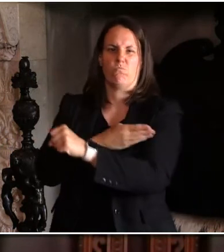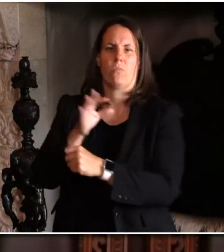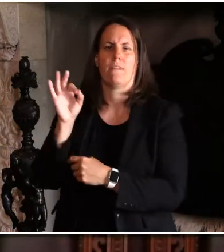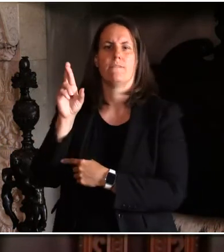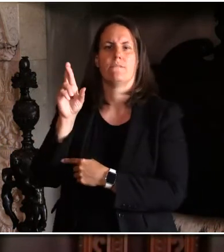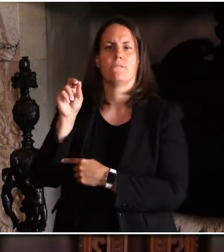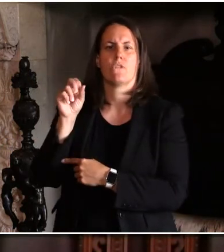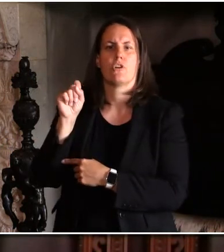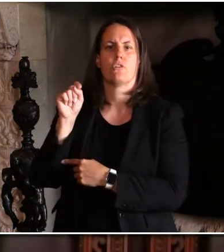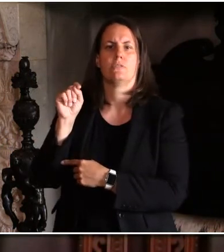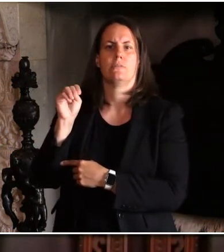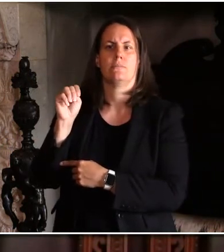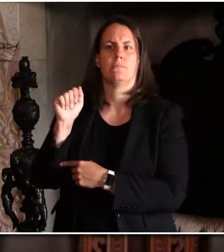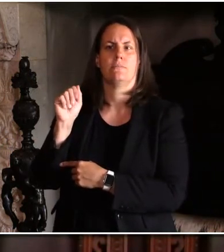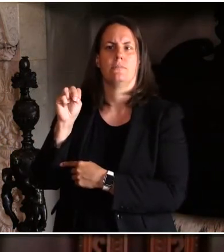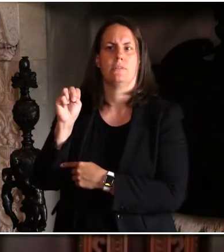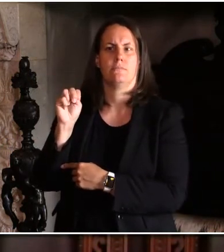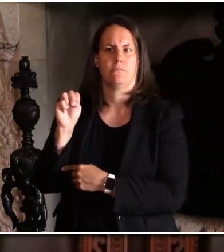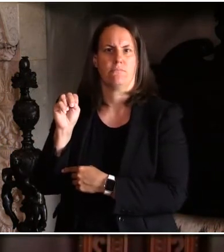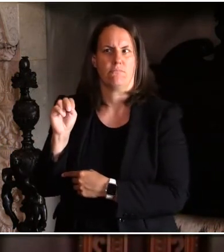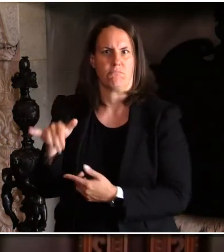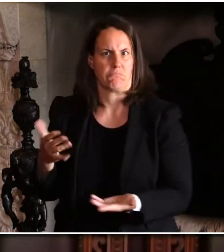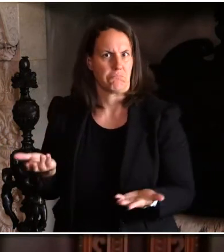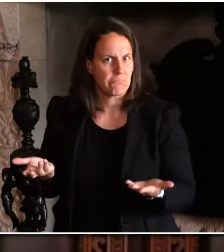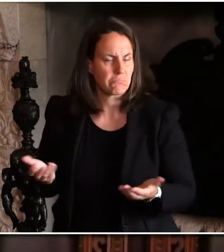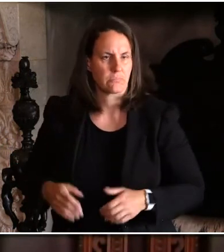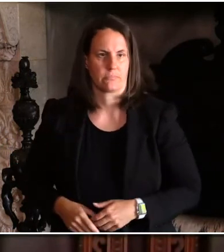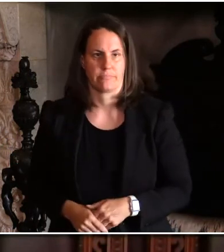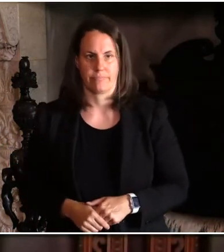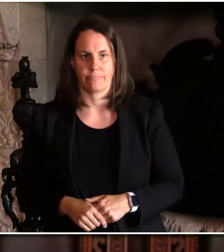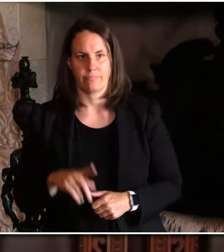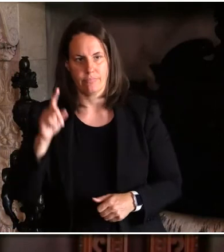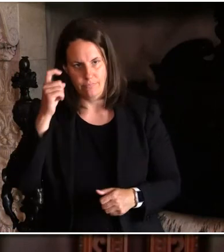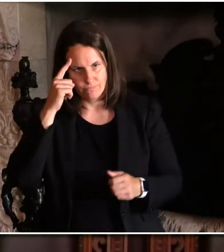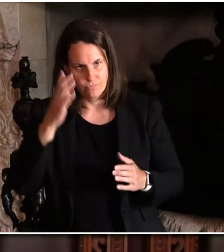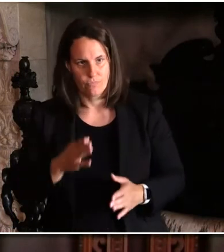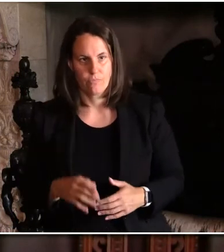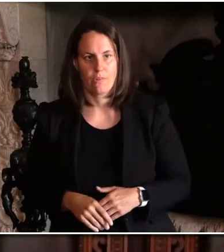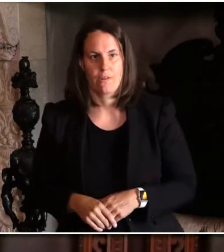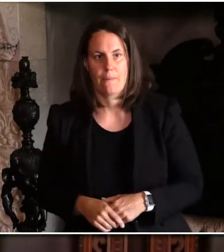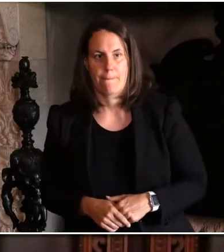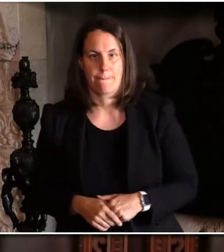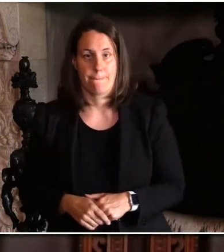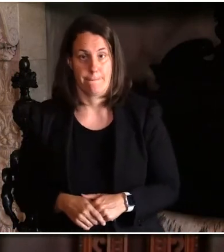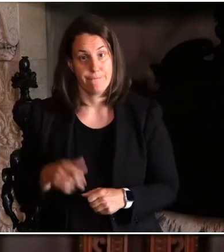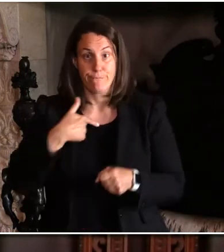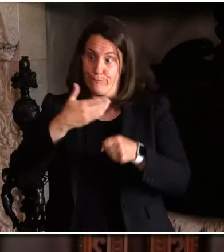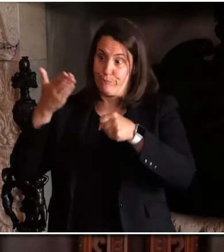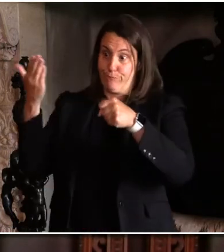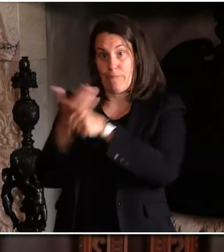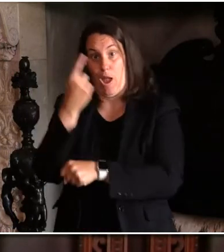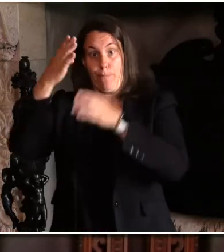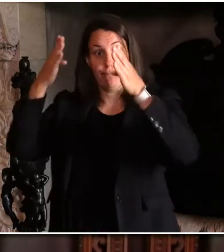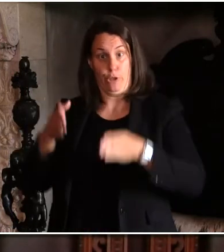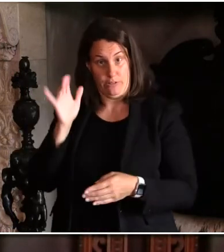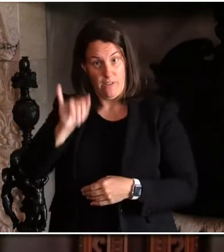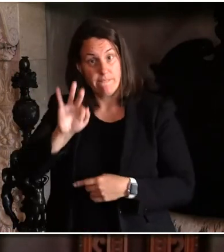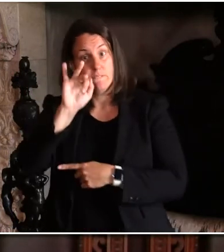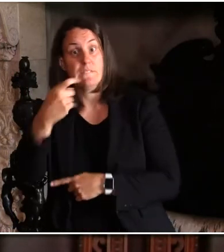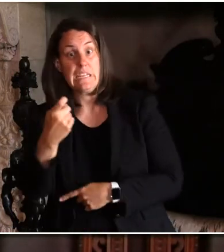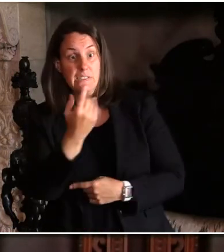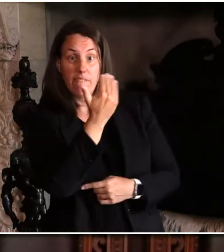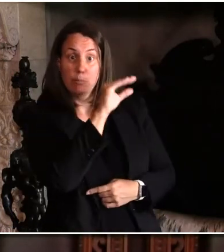I'm not sure how that solves the problem. Of course, I support Secretary Frostman. And at